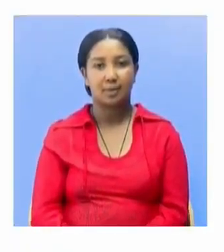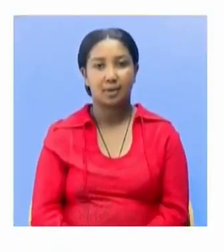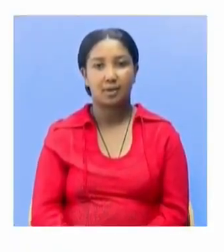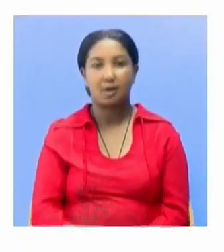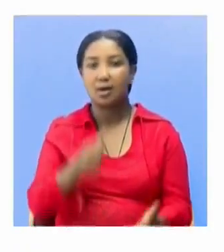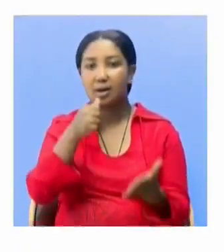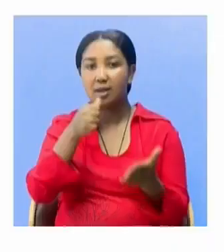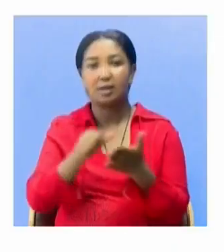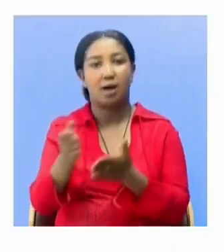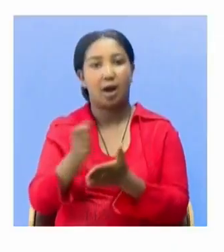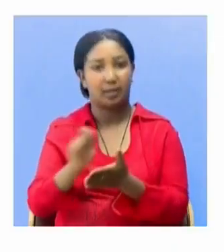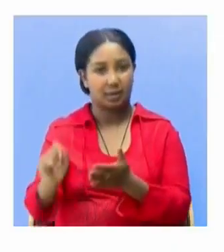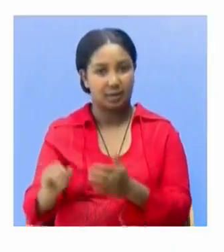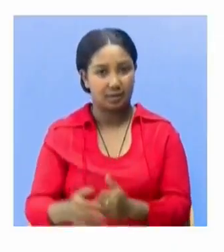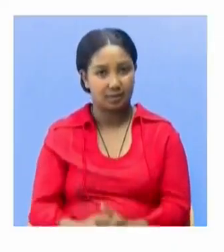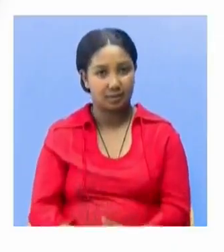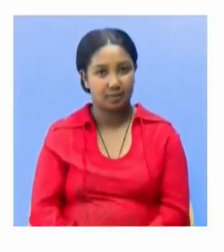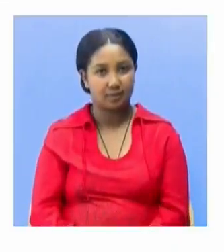Letter writing.